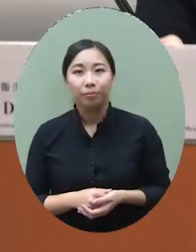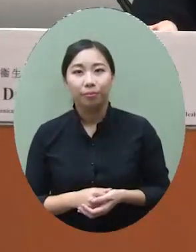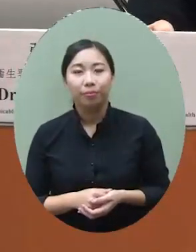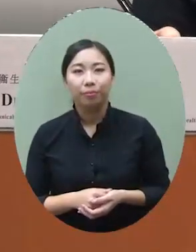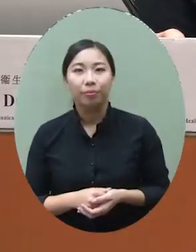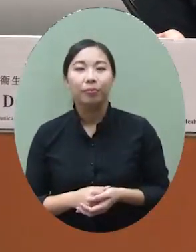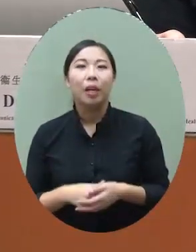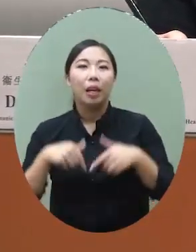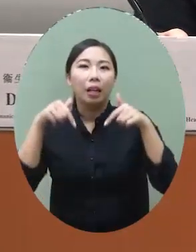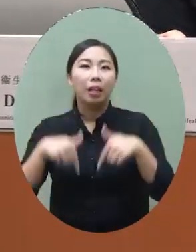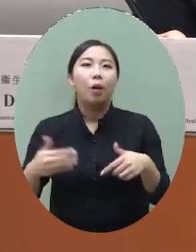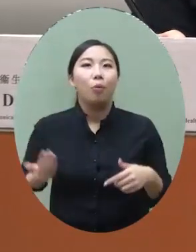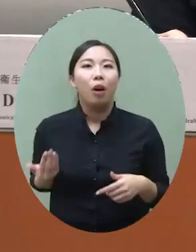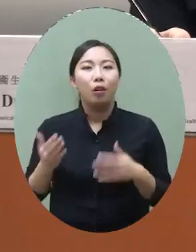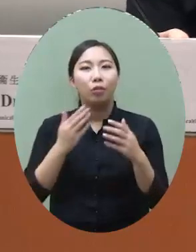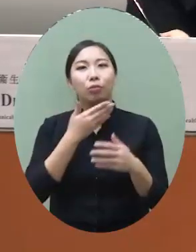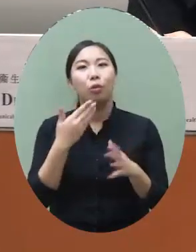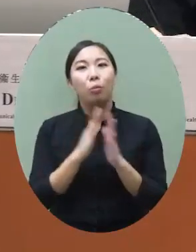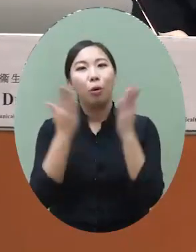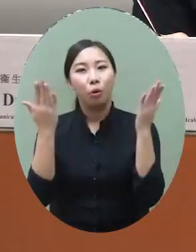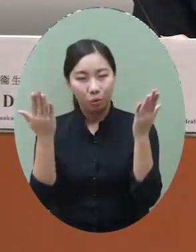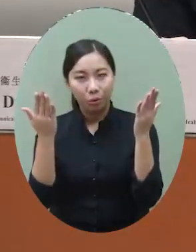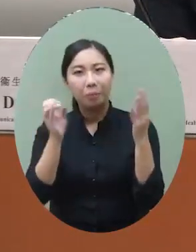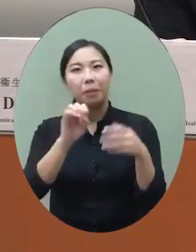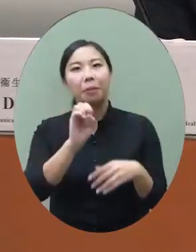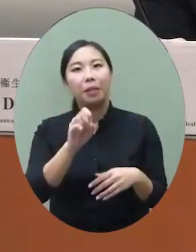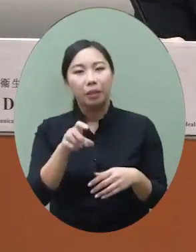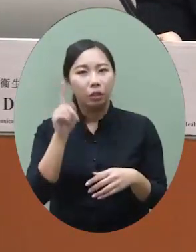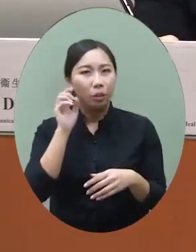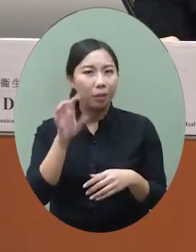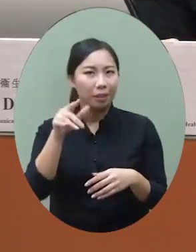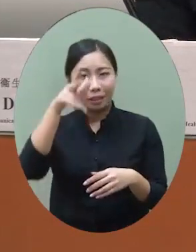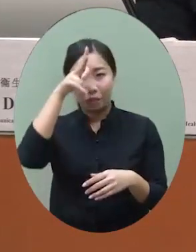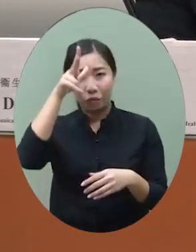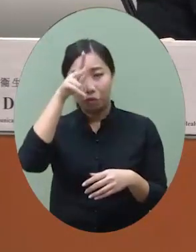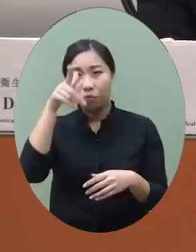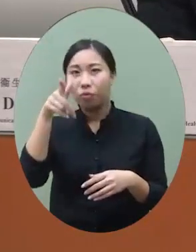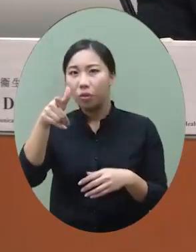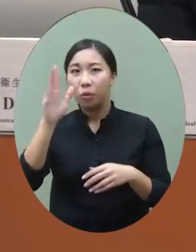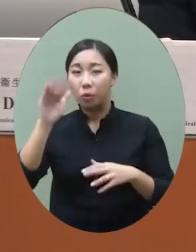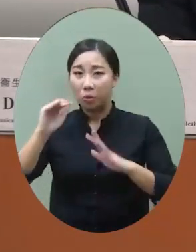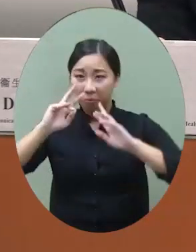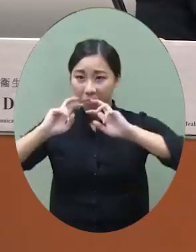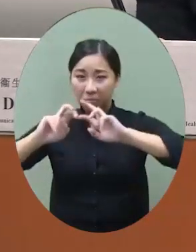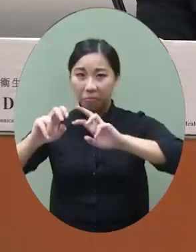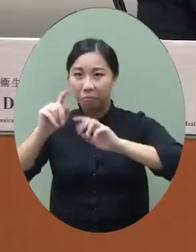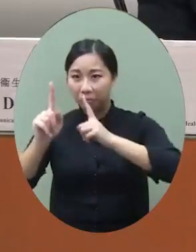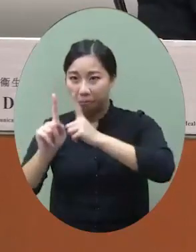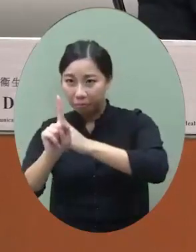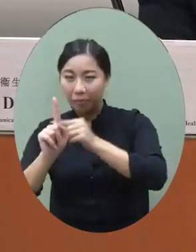confirm whether the government is going to trace the close contacts of other close contacts of the COVID patients? And if